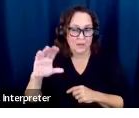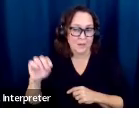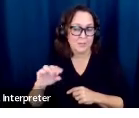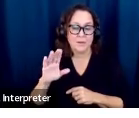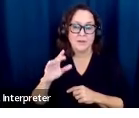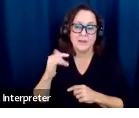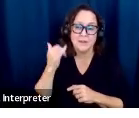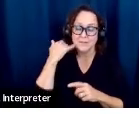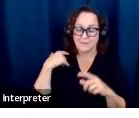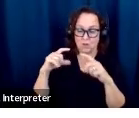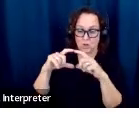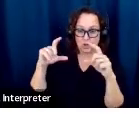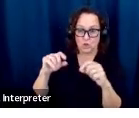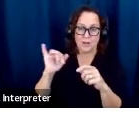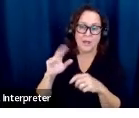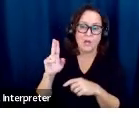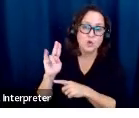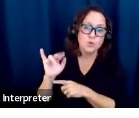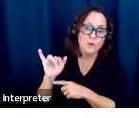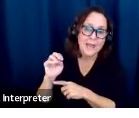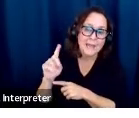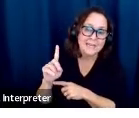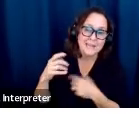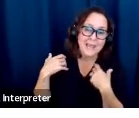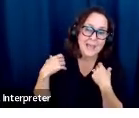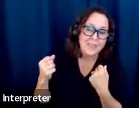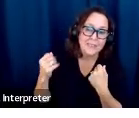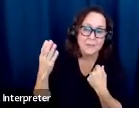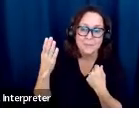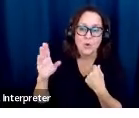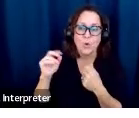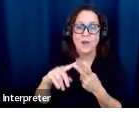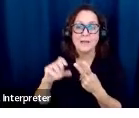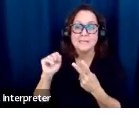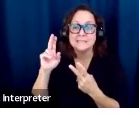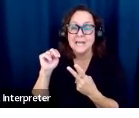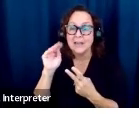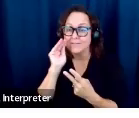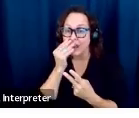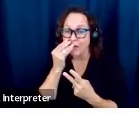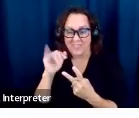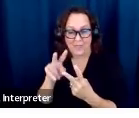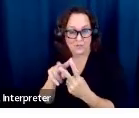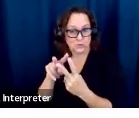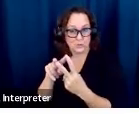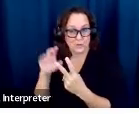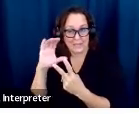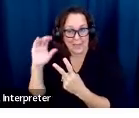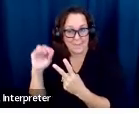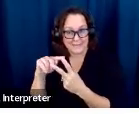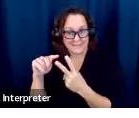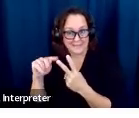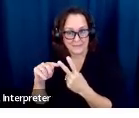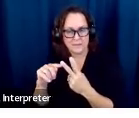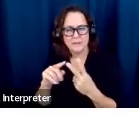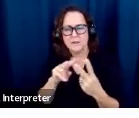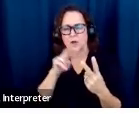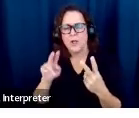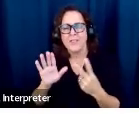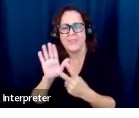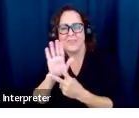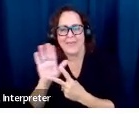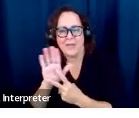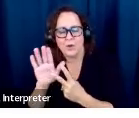a card with either United, Healthy Blue, or Sunflower, and go to the website and see if they offer